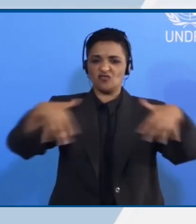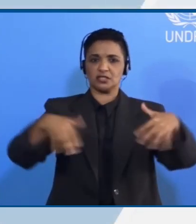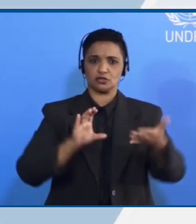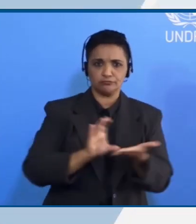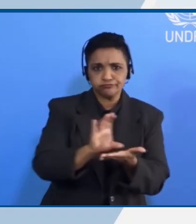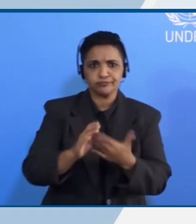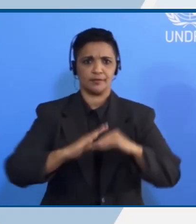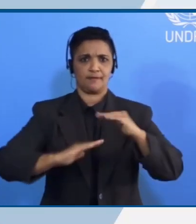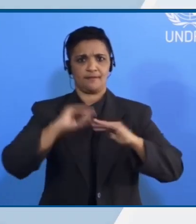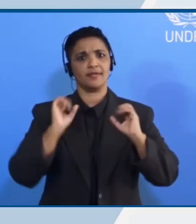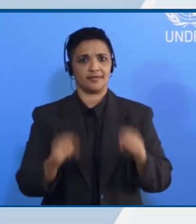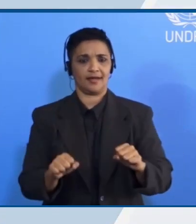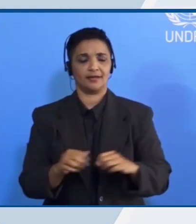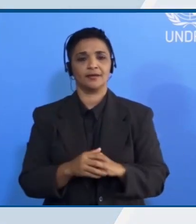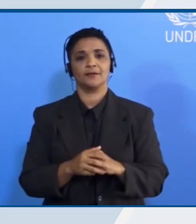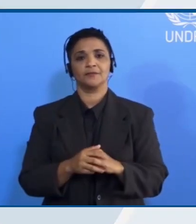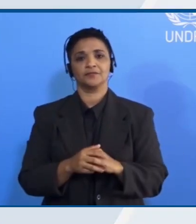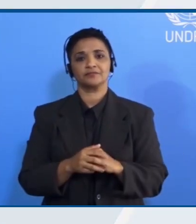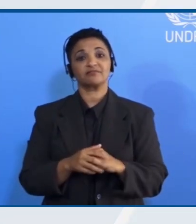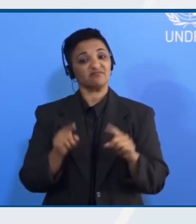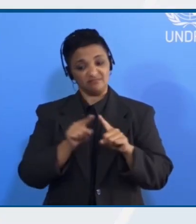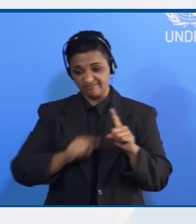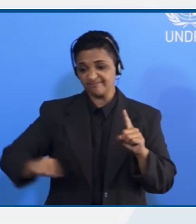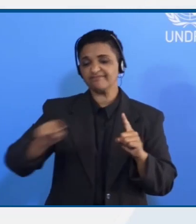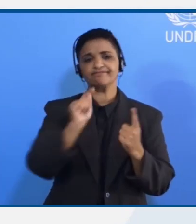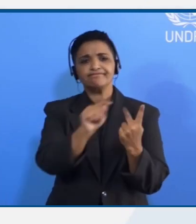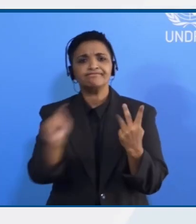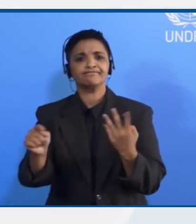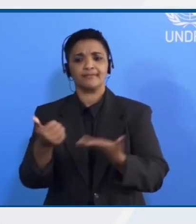these innovative financial trends are helping us